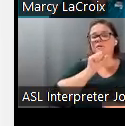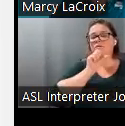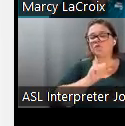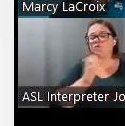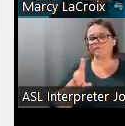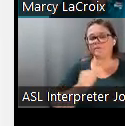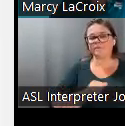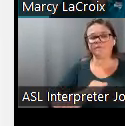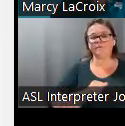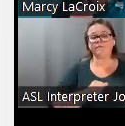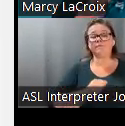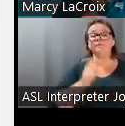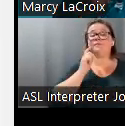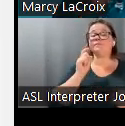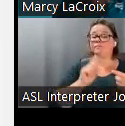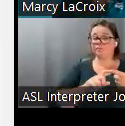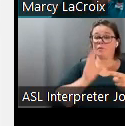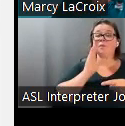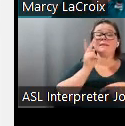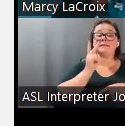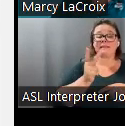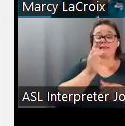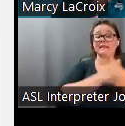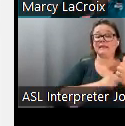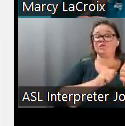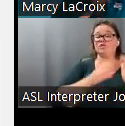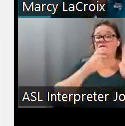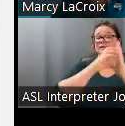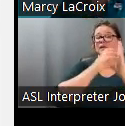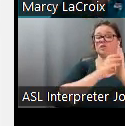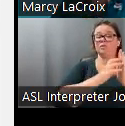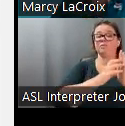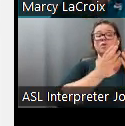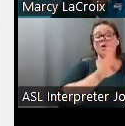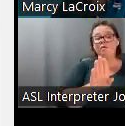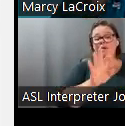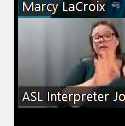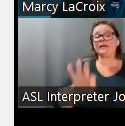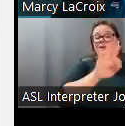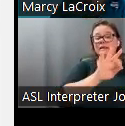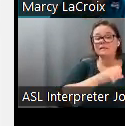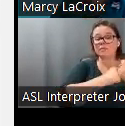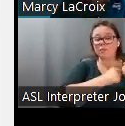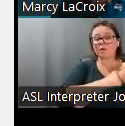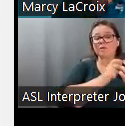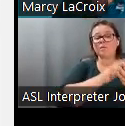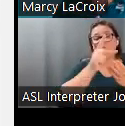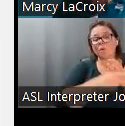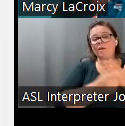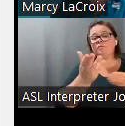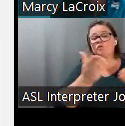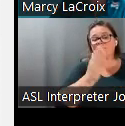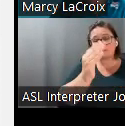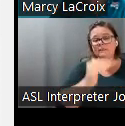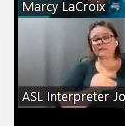and what we see, and you will see this in every section, an overview, some key supports, programs and services,